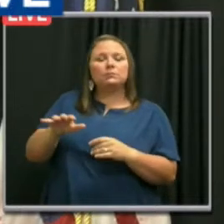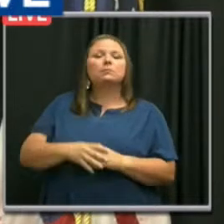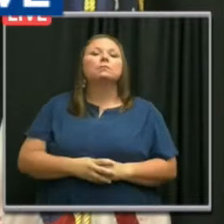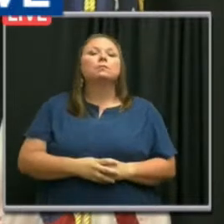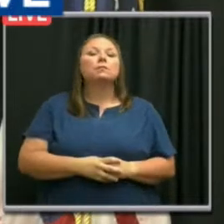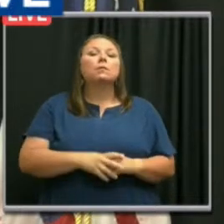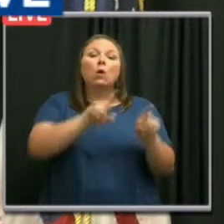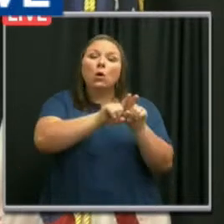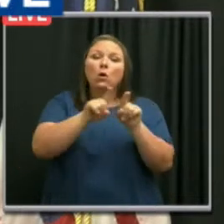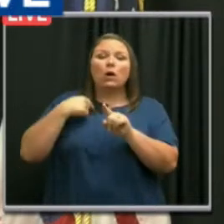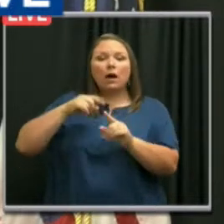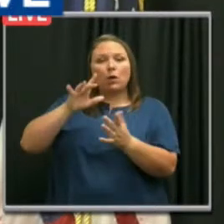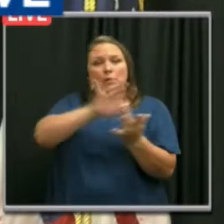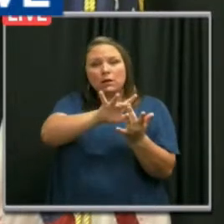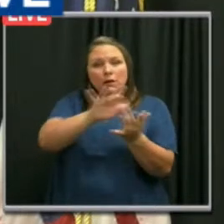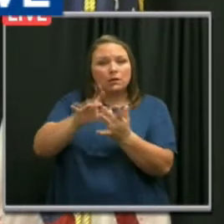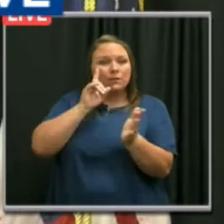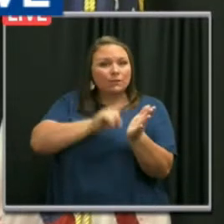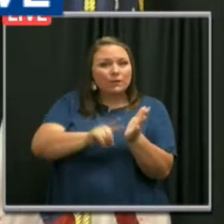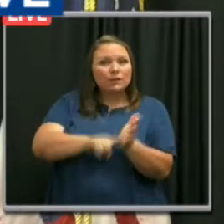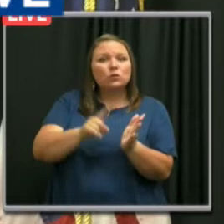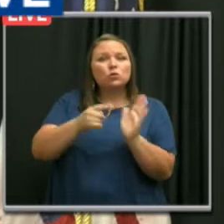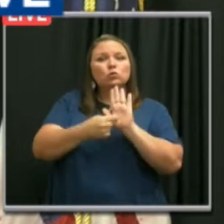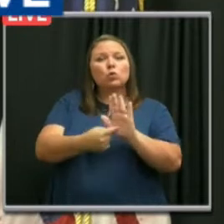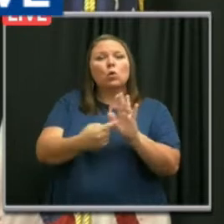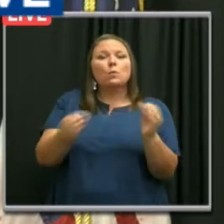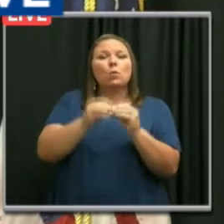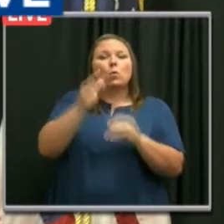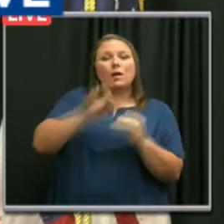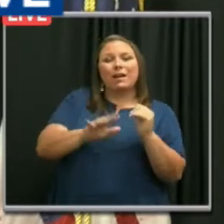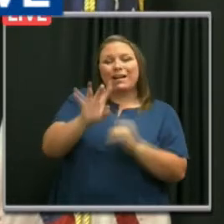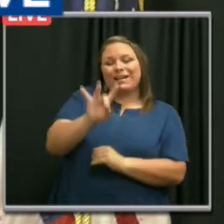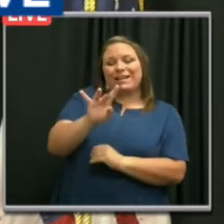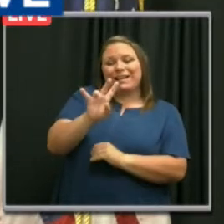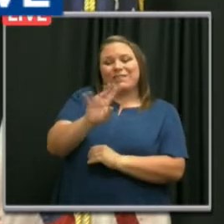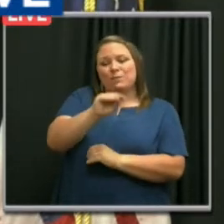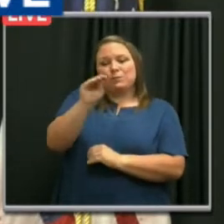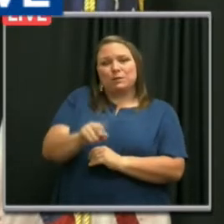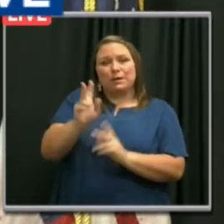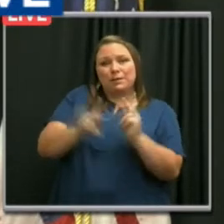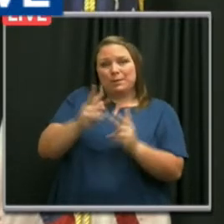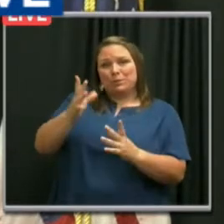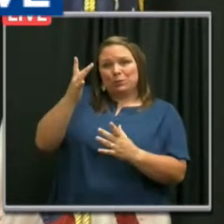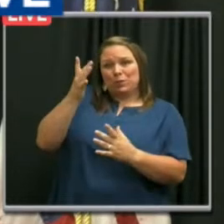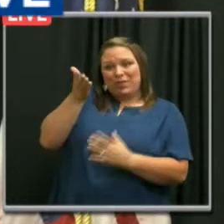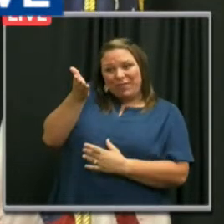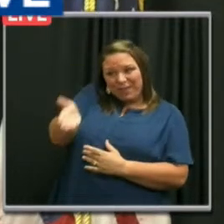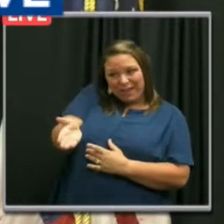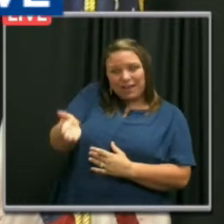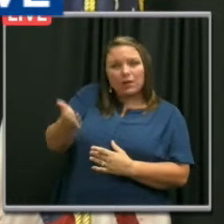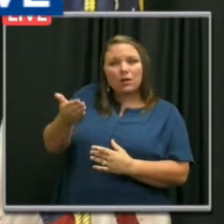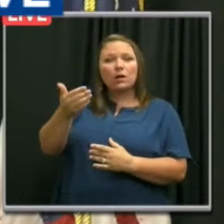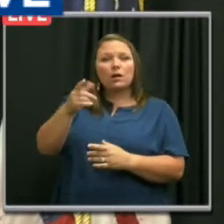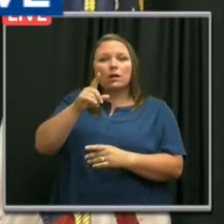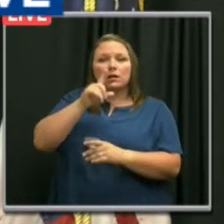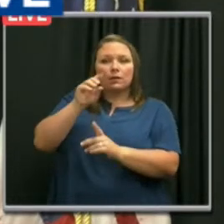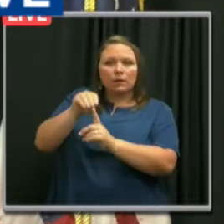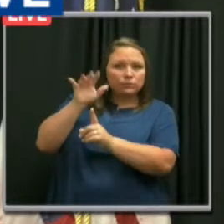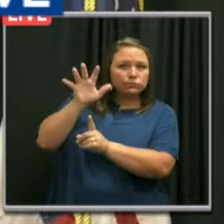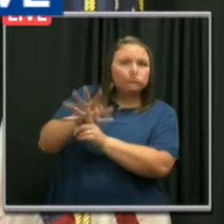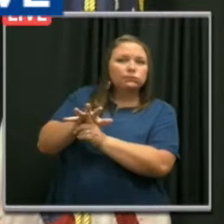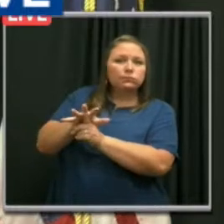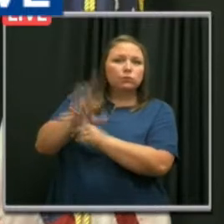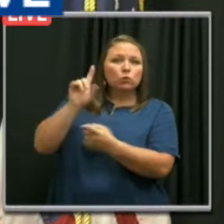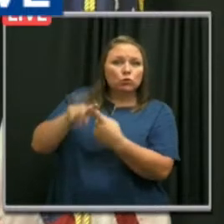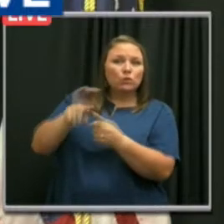our contact investigations have shown that more than 85% of cases in that area had a relevant exposure to the